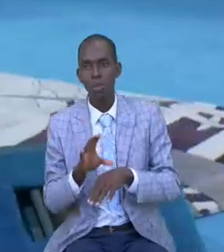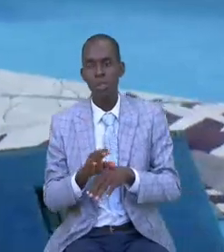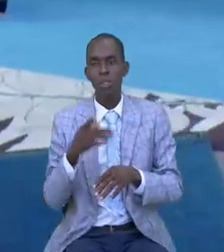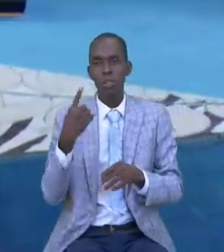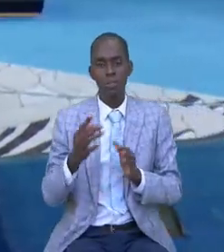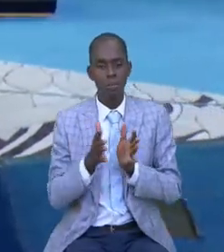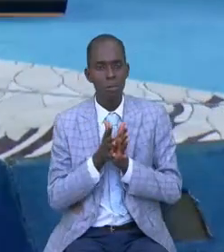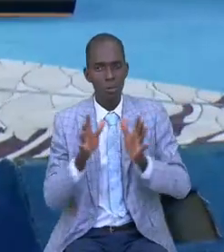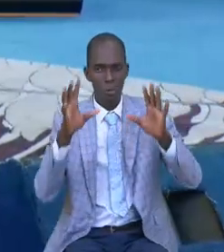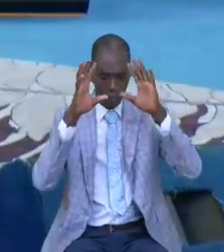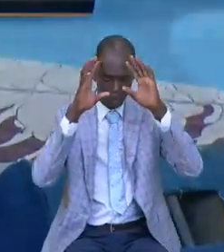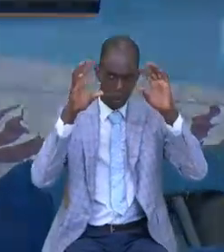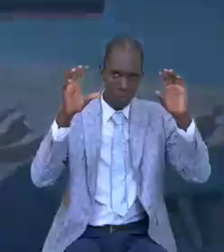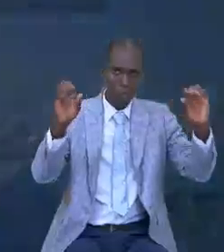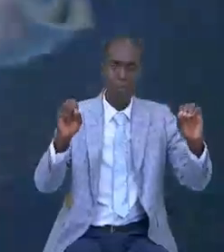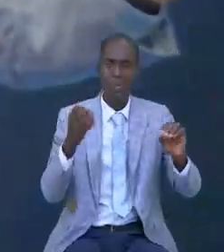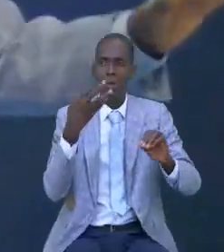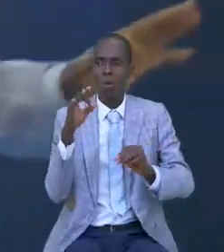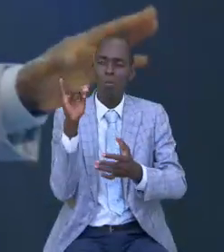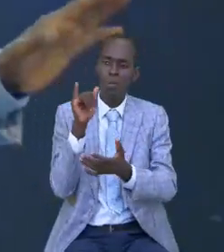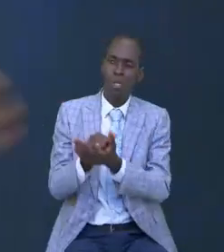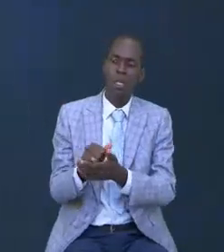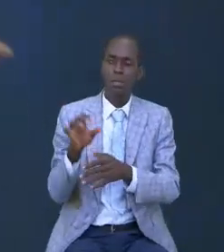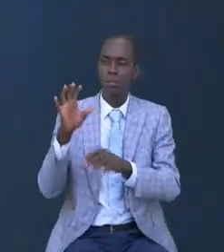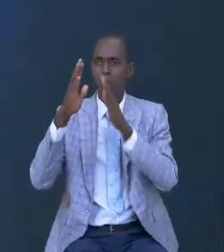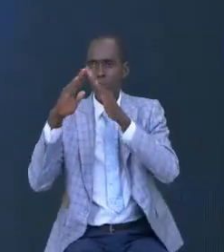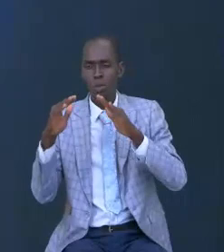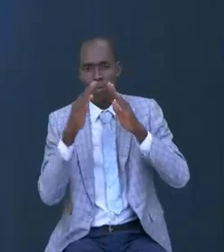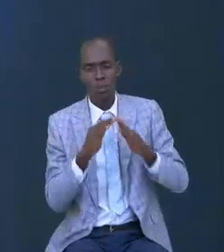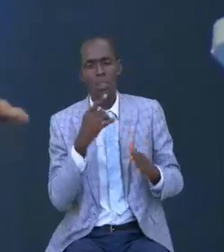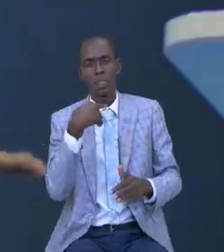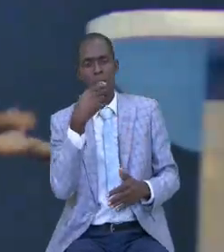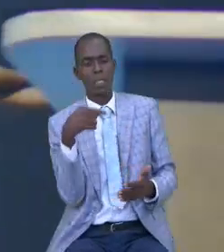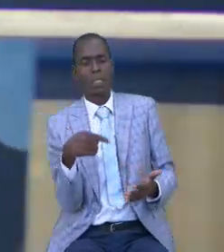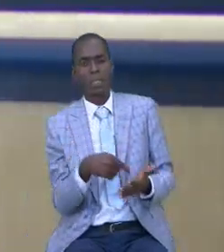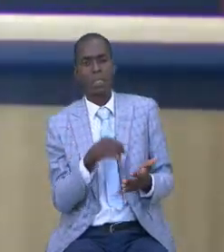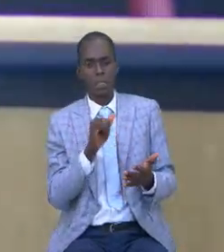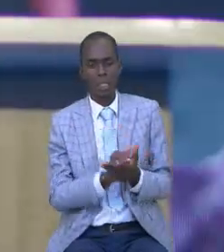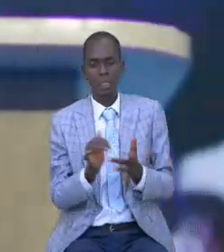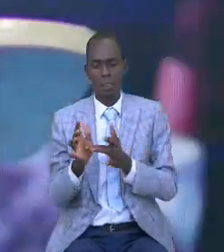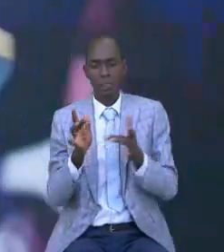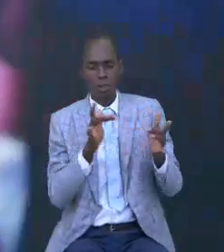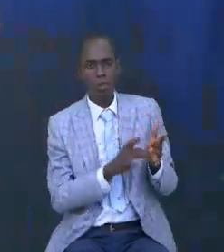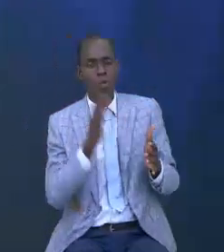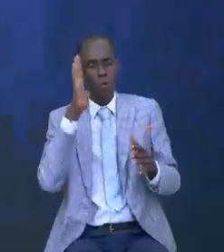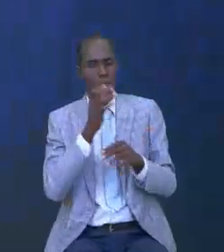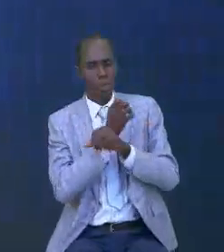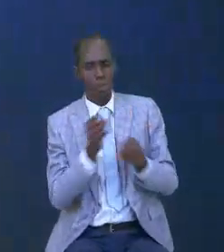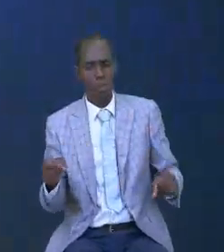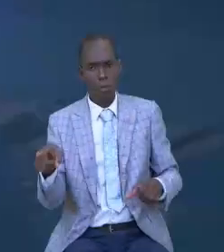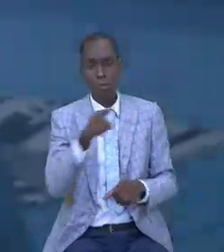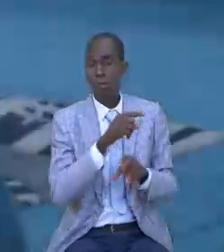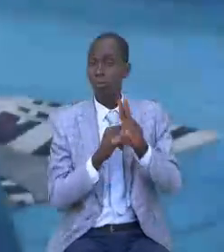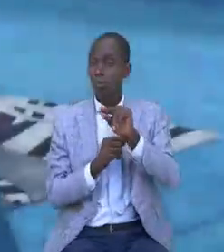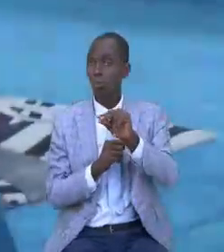the superintendent of that community said that Jesus will save you. No. It's